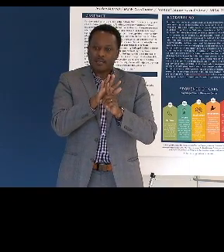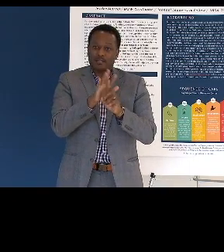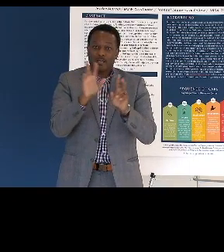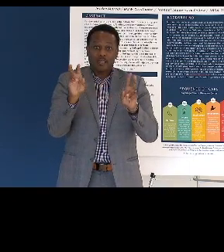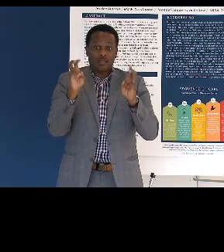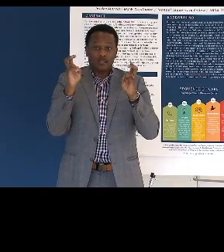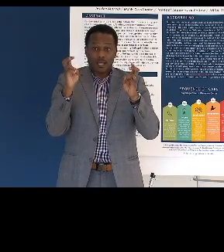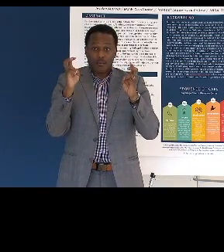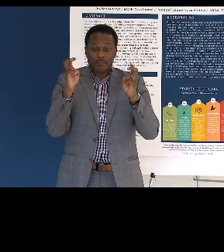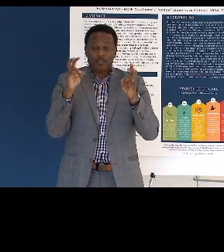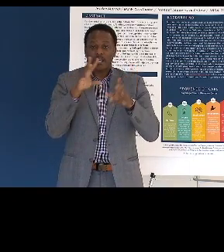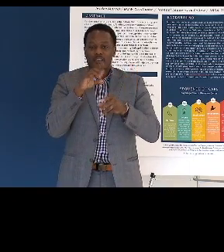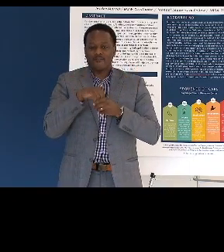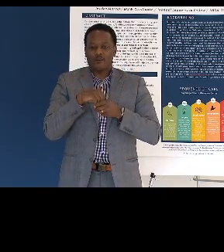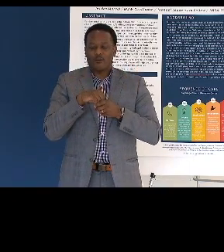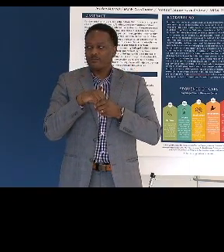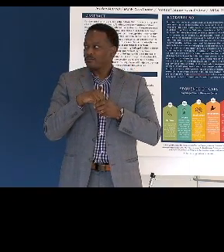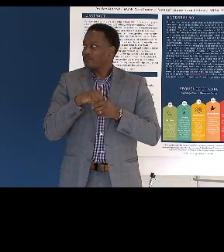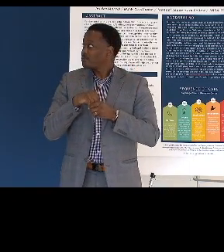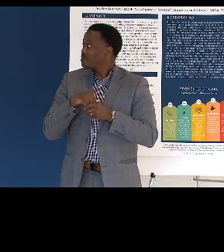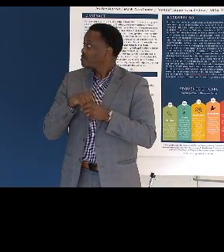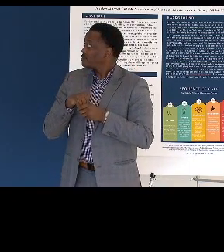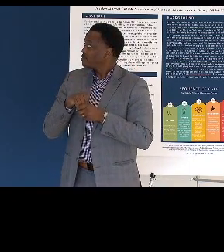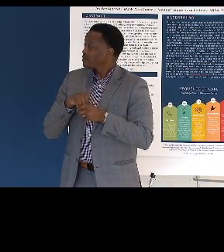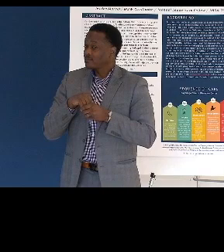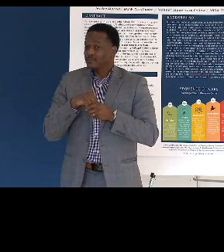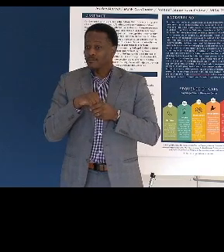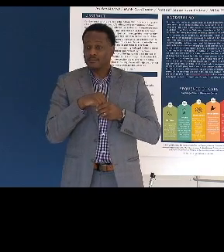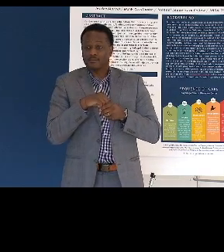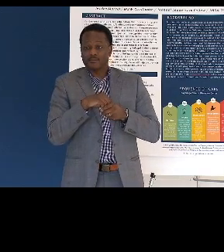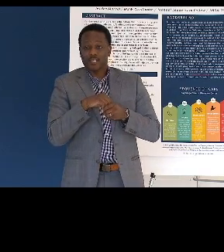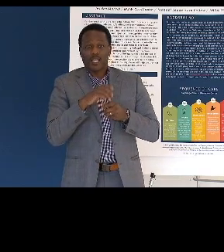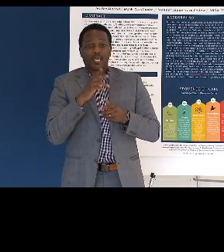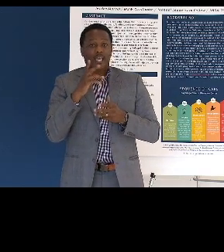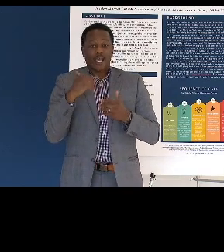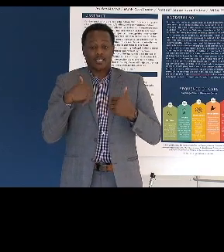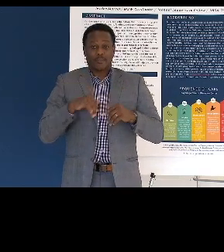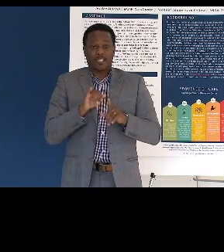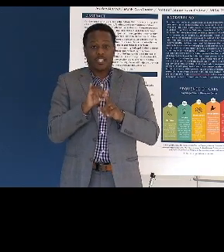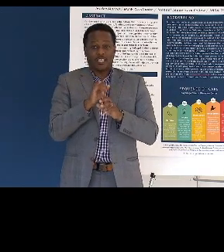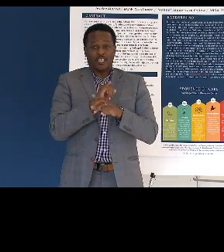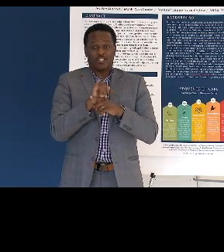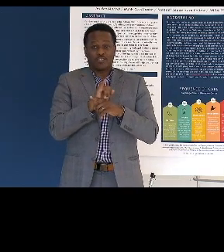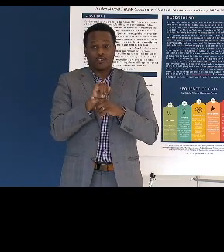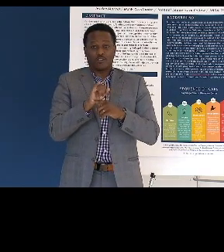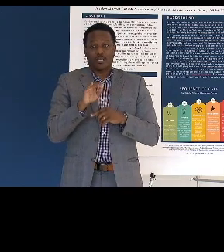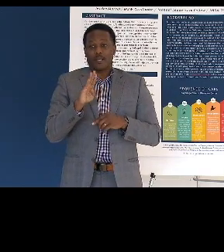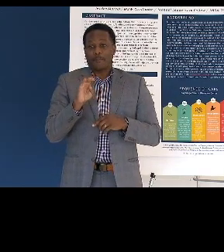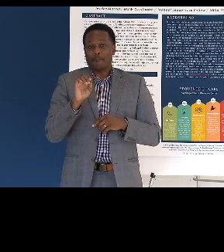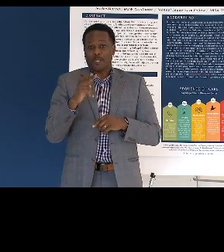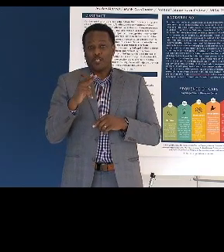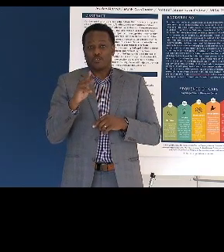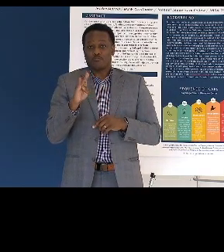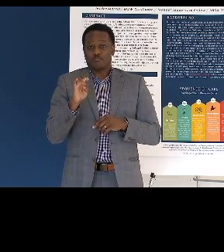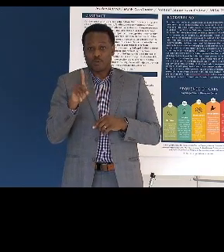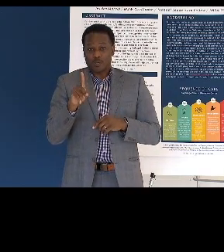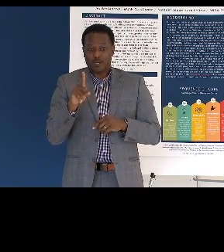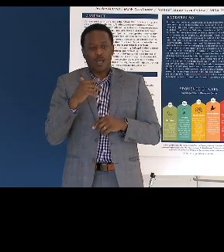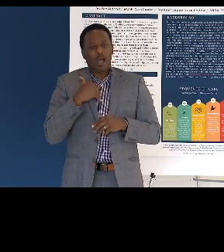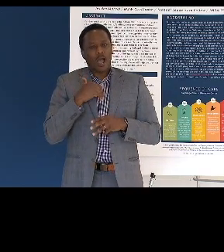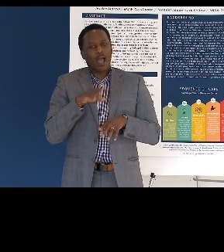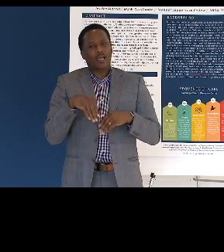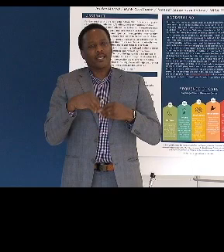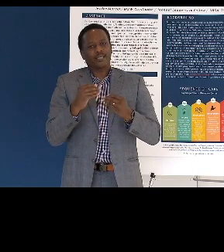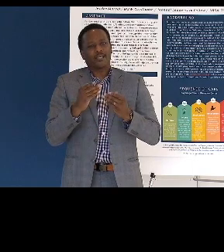of involvement with College Now. As an intern at Beachbrook, I provide mental health services to young adults who participated in College